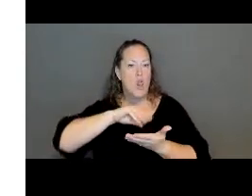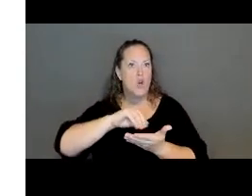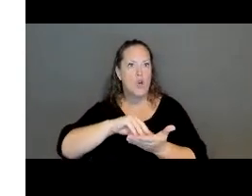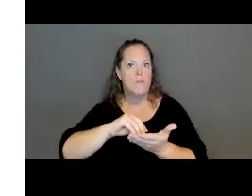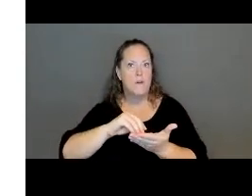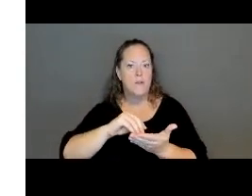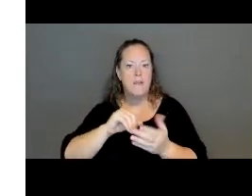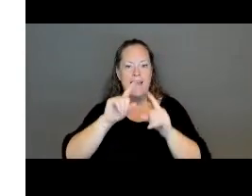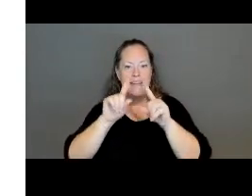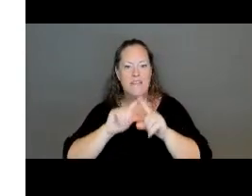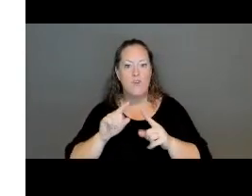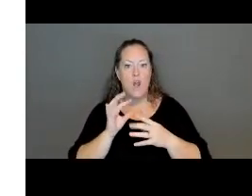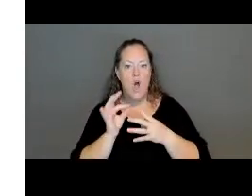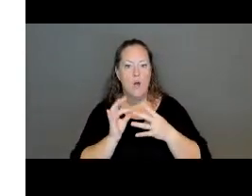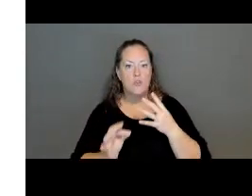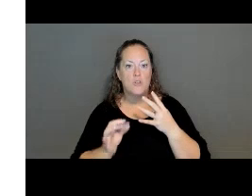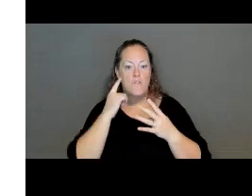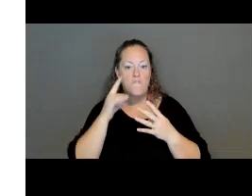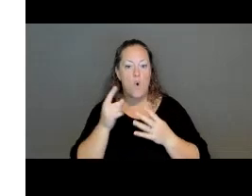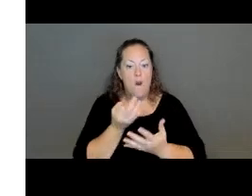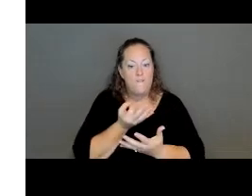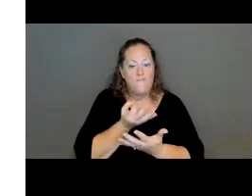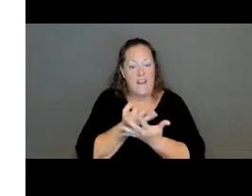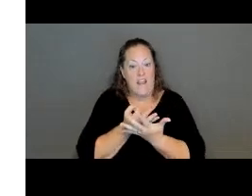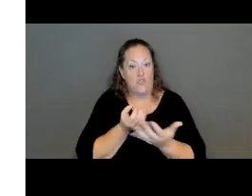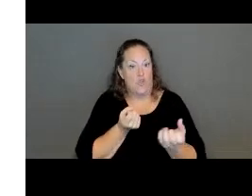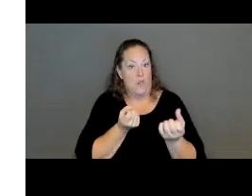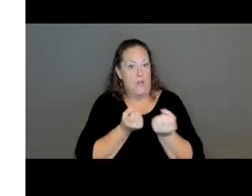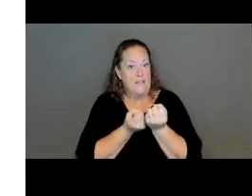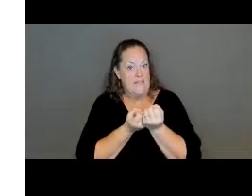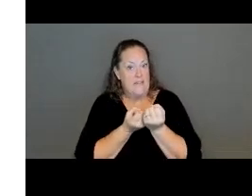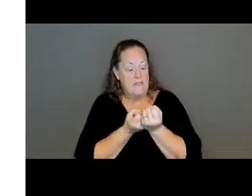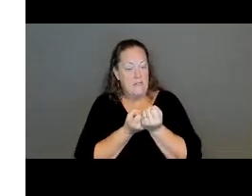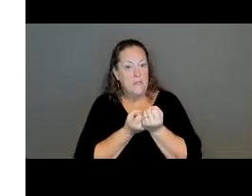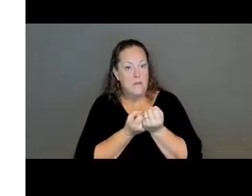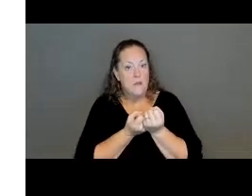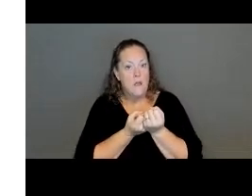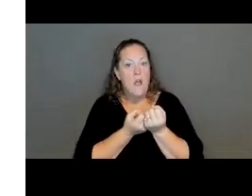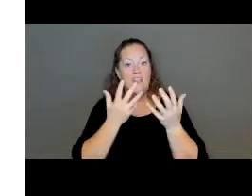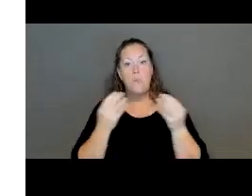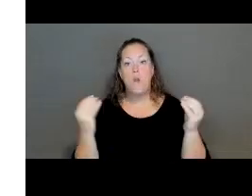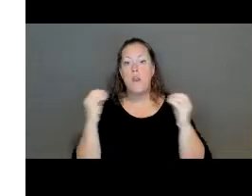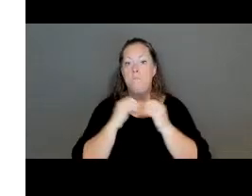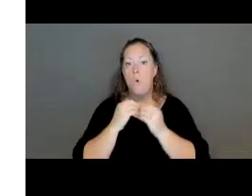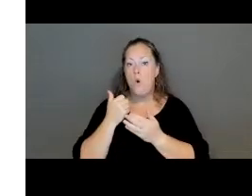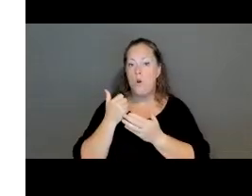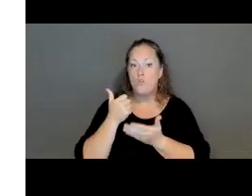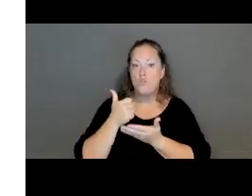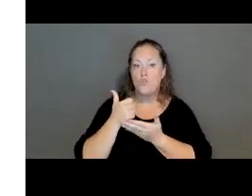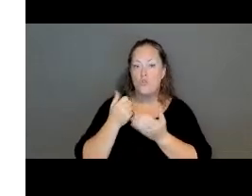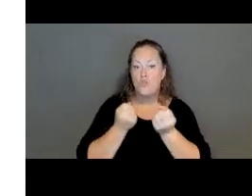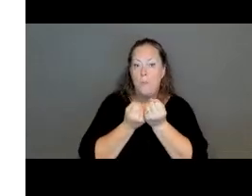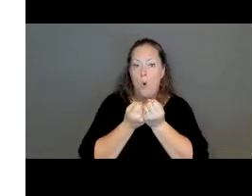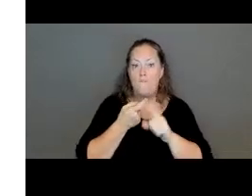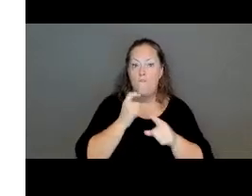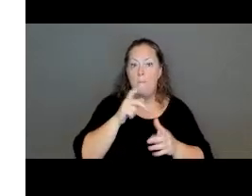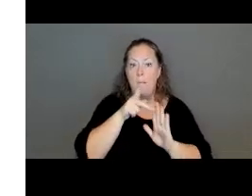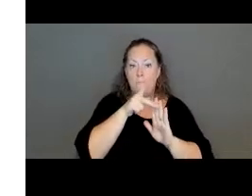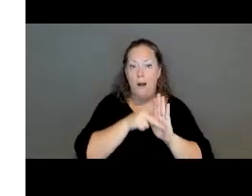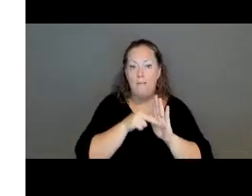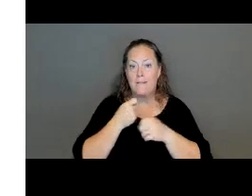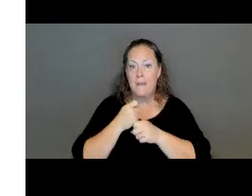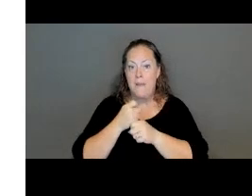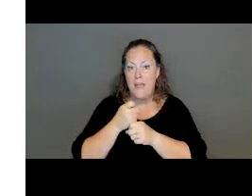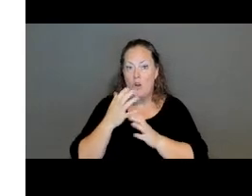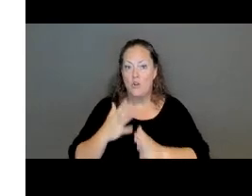the different options for financial assistance. They wanted more support from policymakers